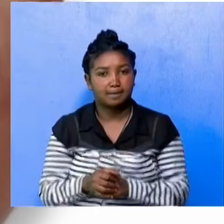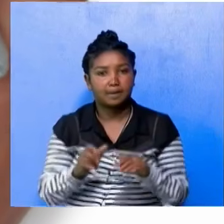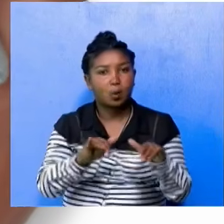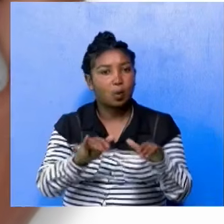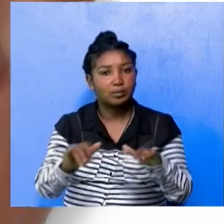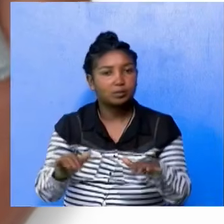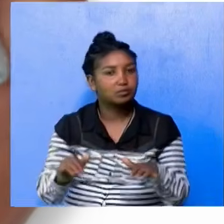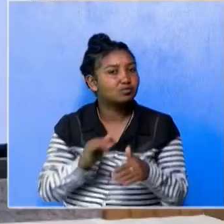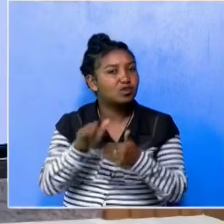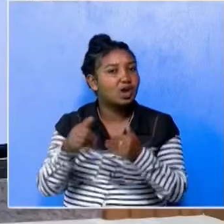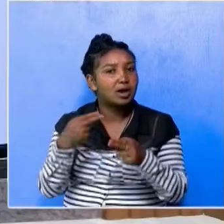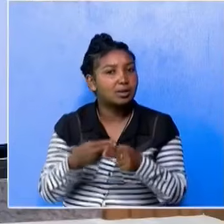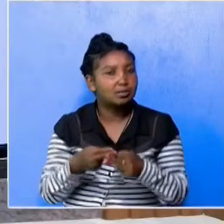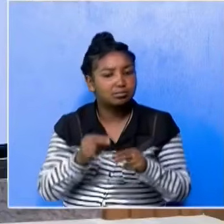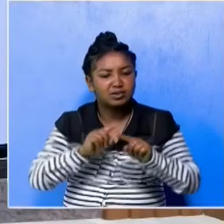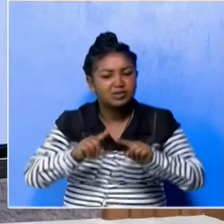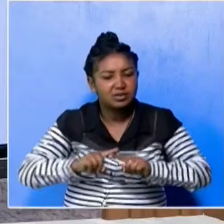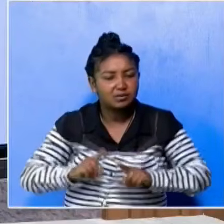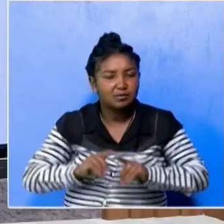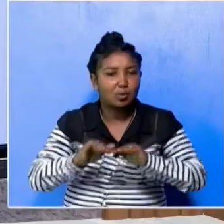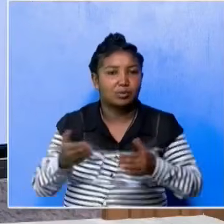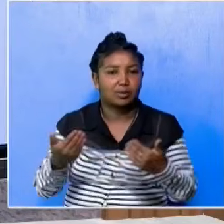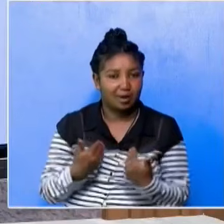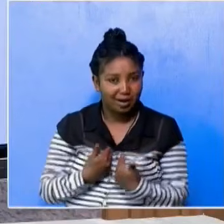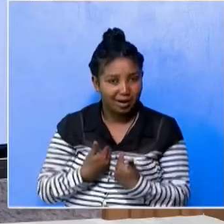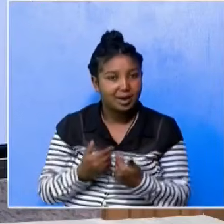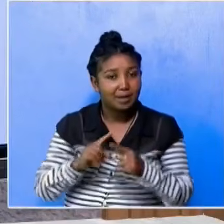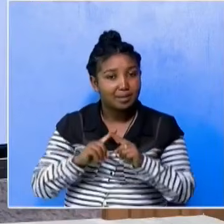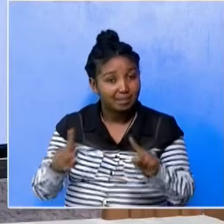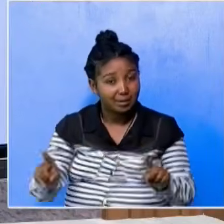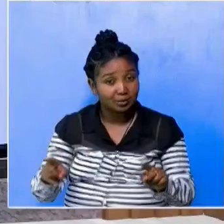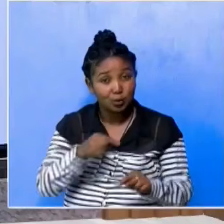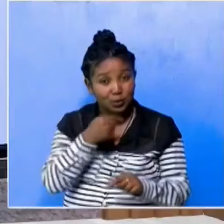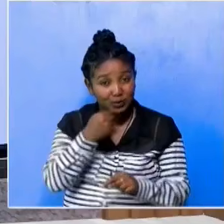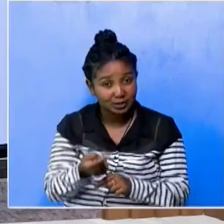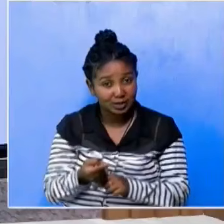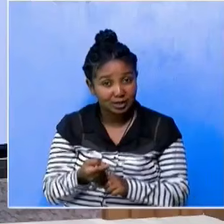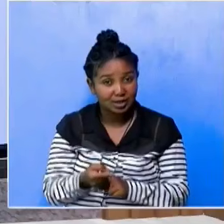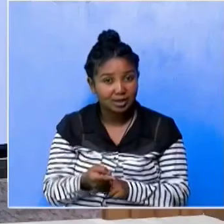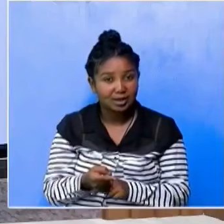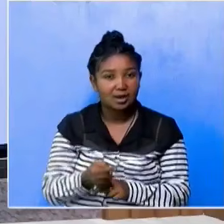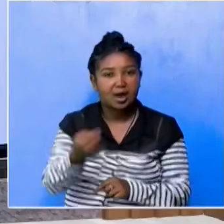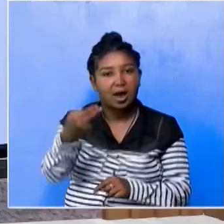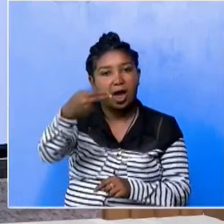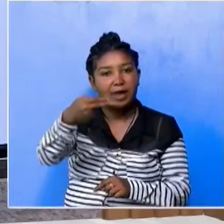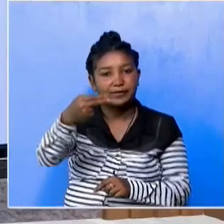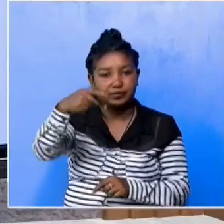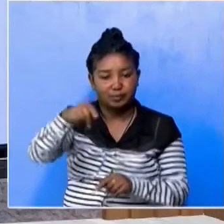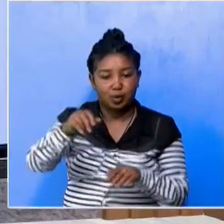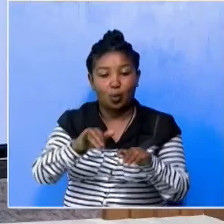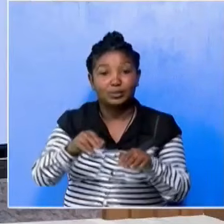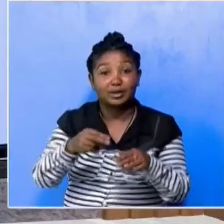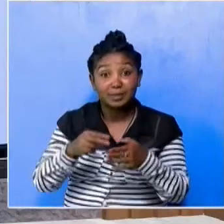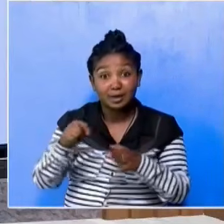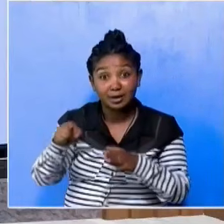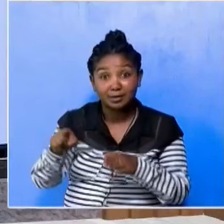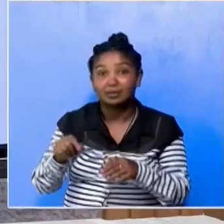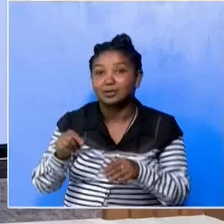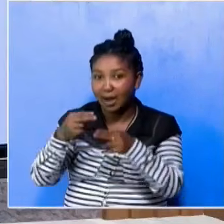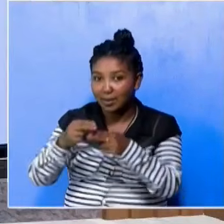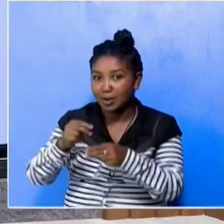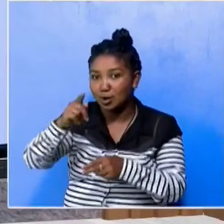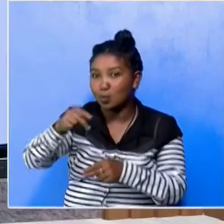this is also general. Is that clear? But when we say HP computer, just that is proper